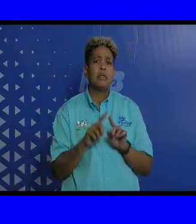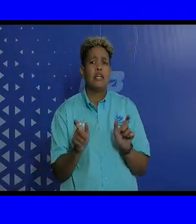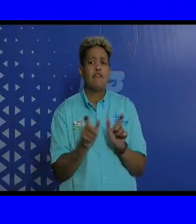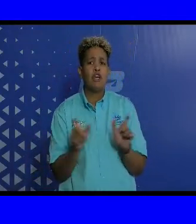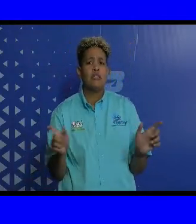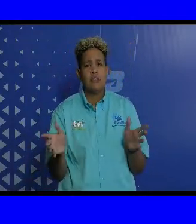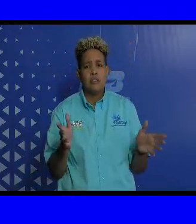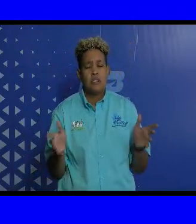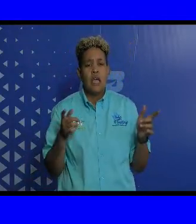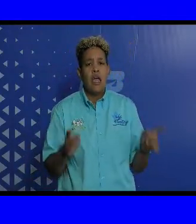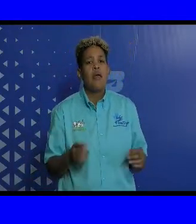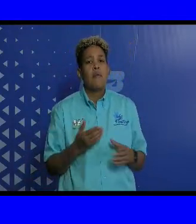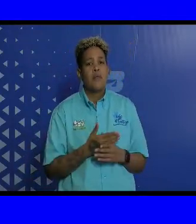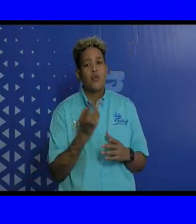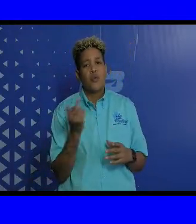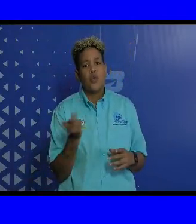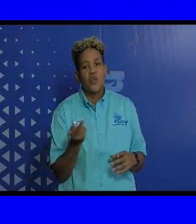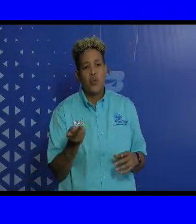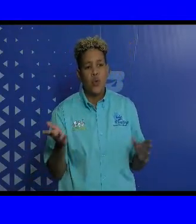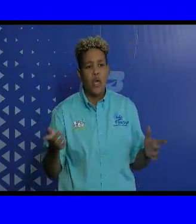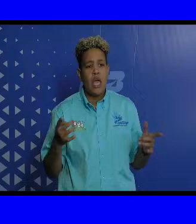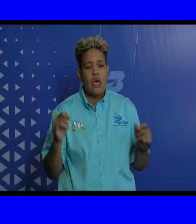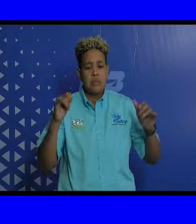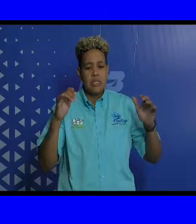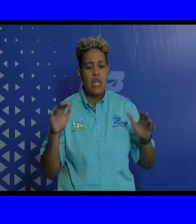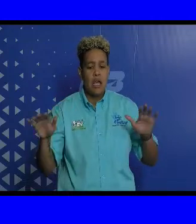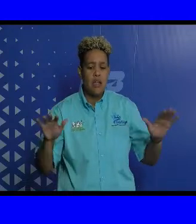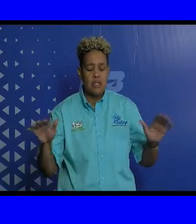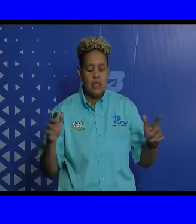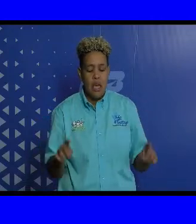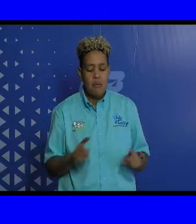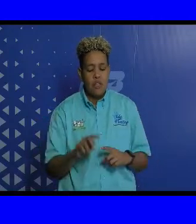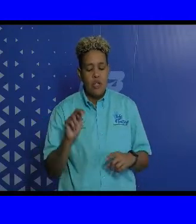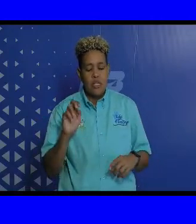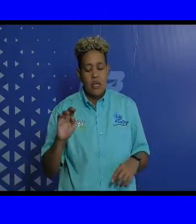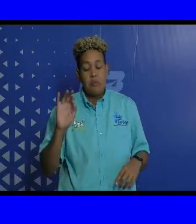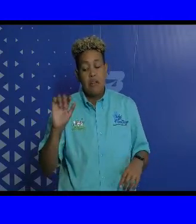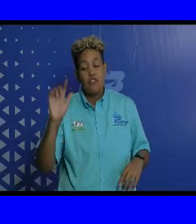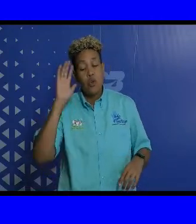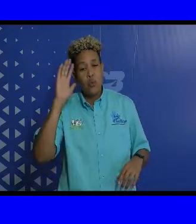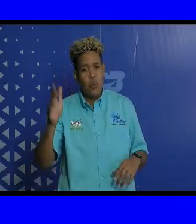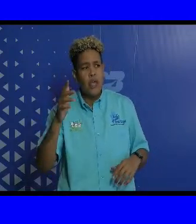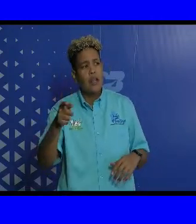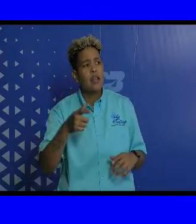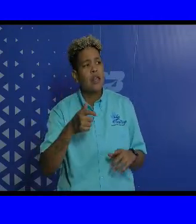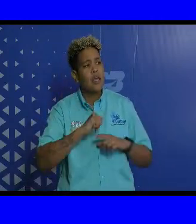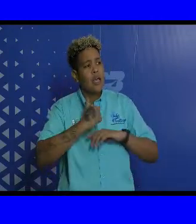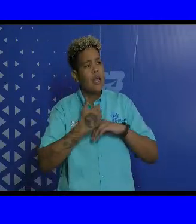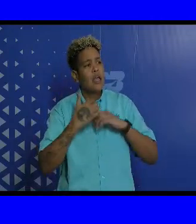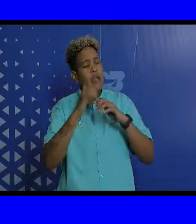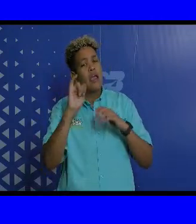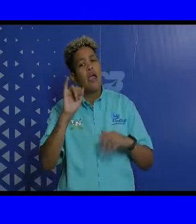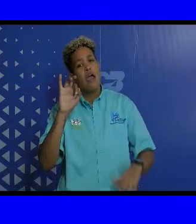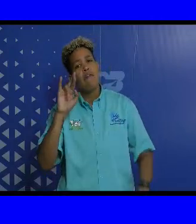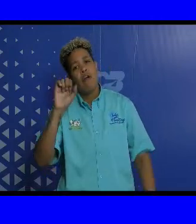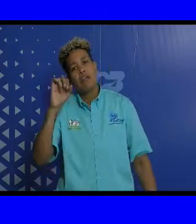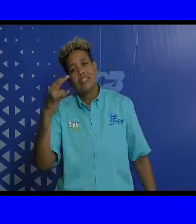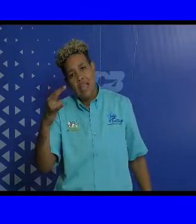differences between the two standards. So NCBFG will implement IFRS